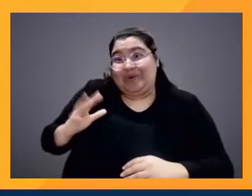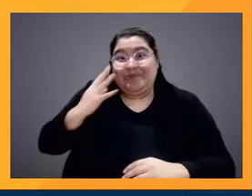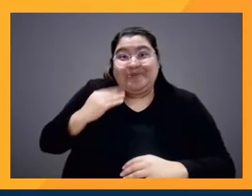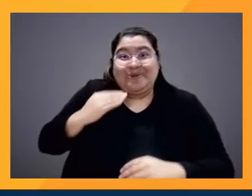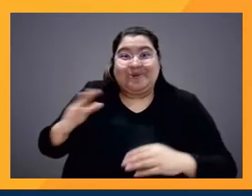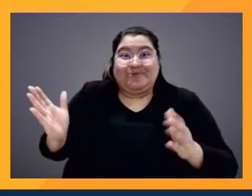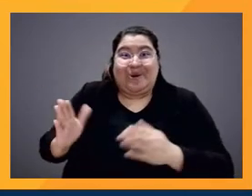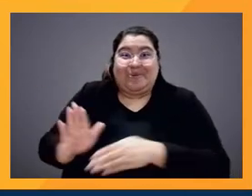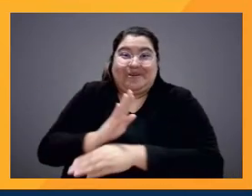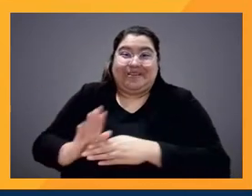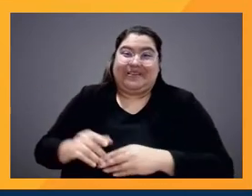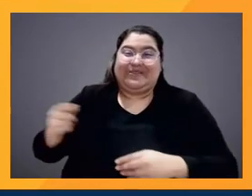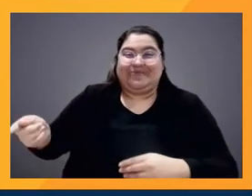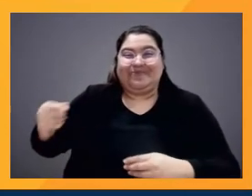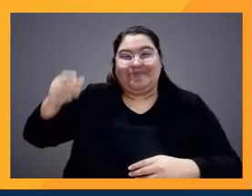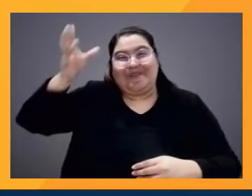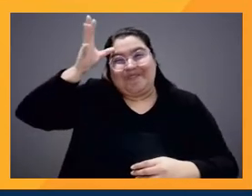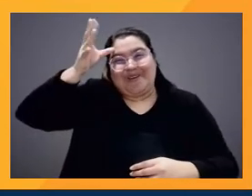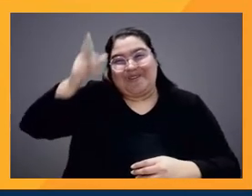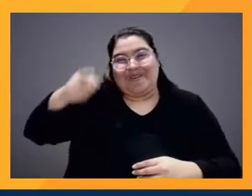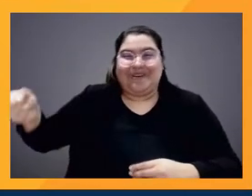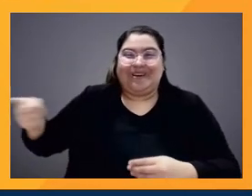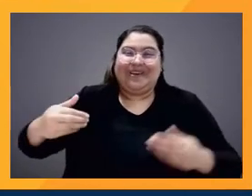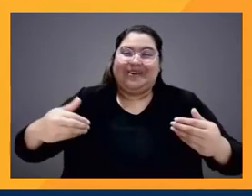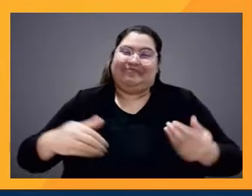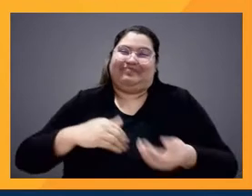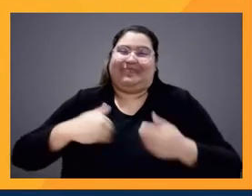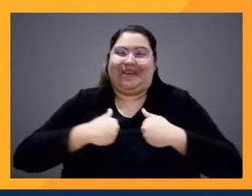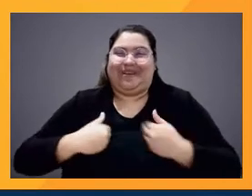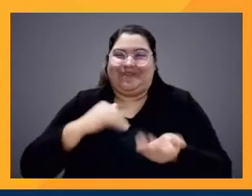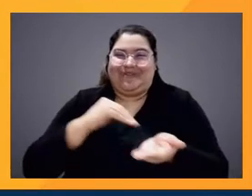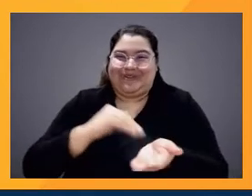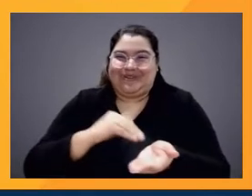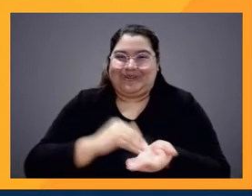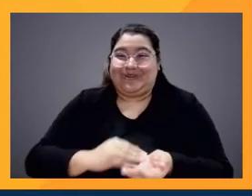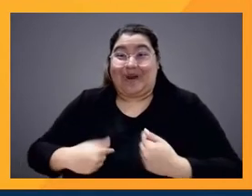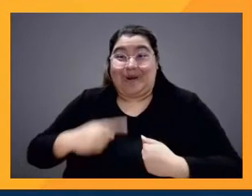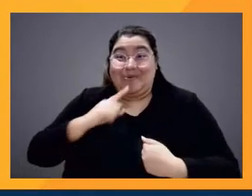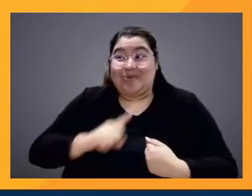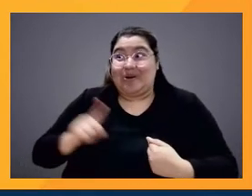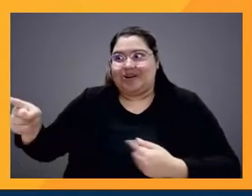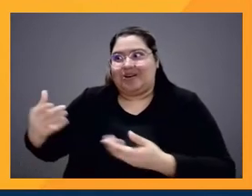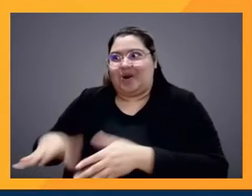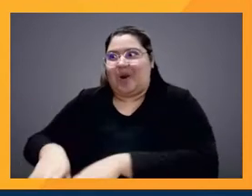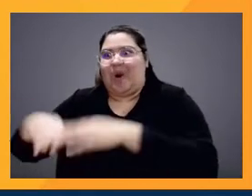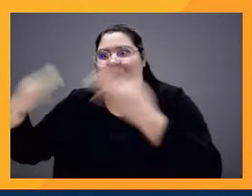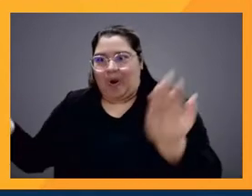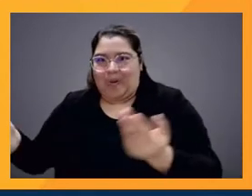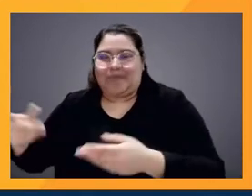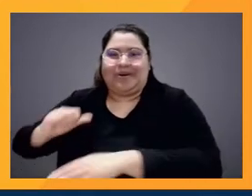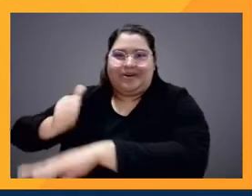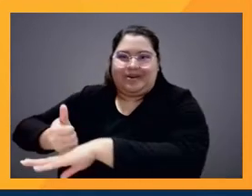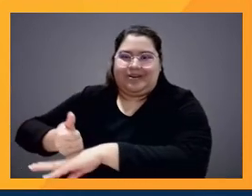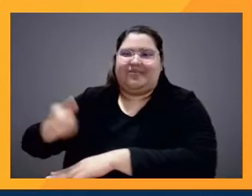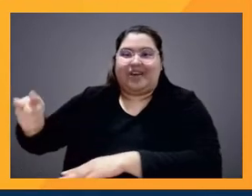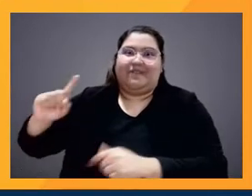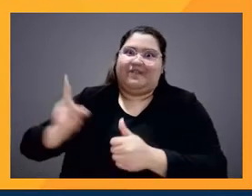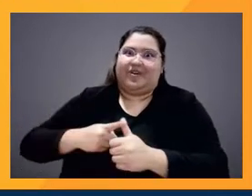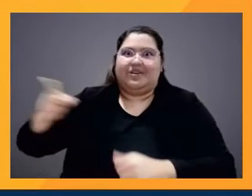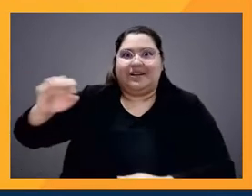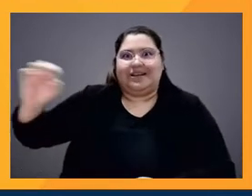know our entrepreneurs have incredible grit and determination, and oftentimes they wear so many hats to run their